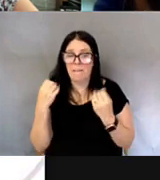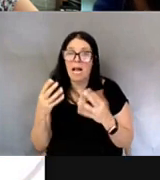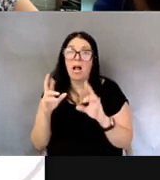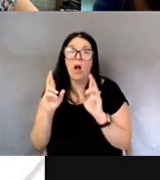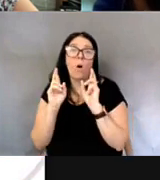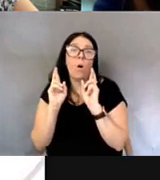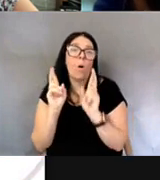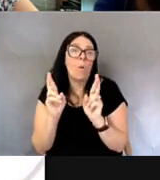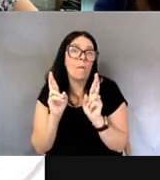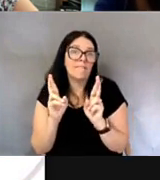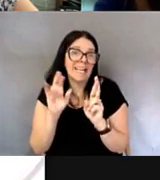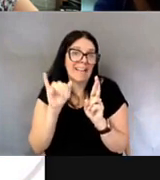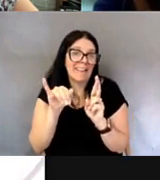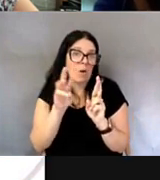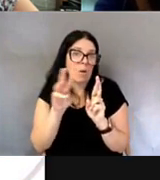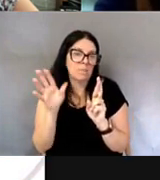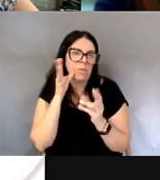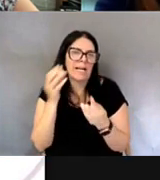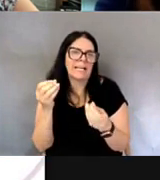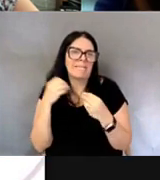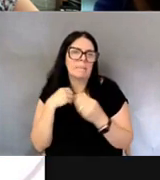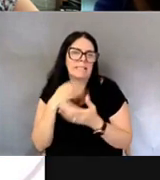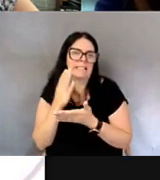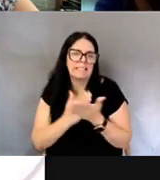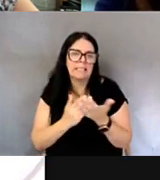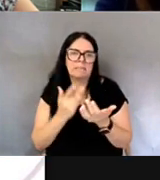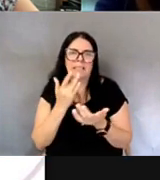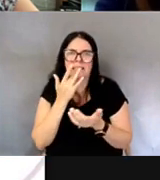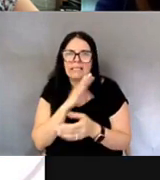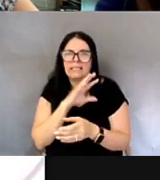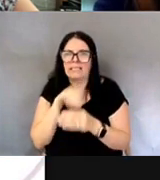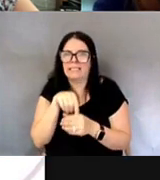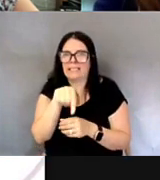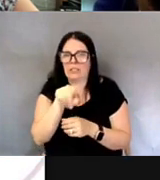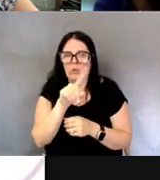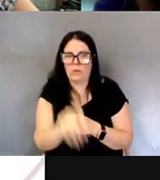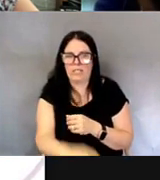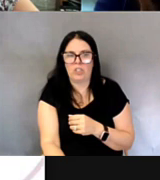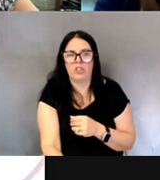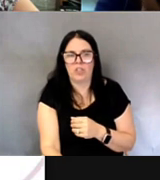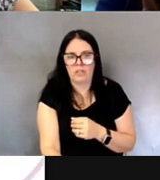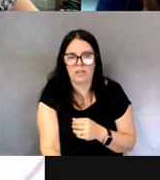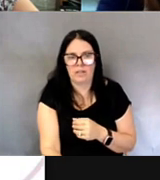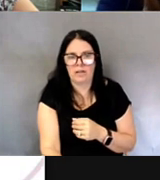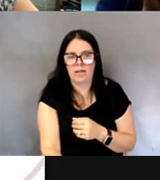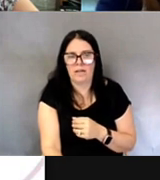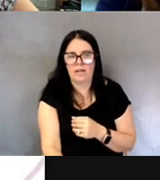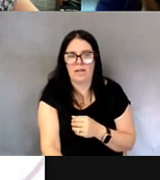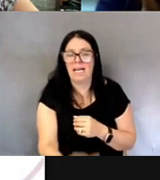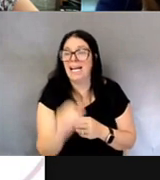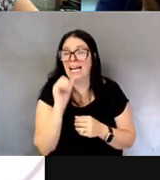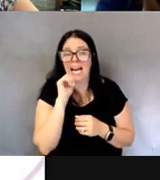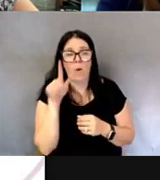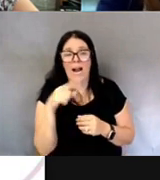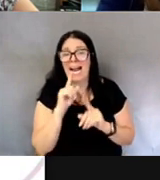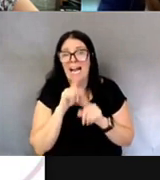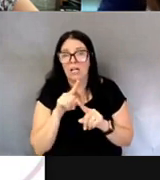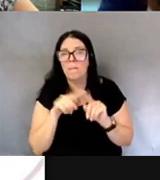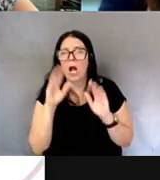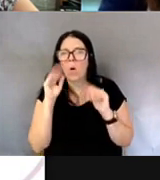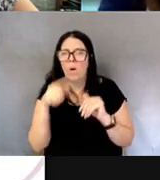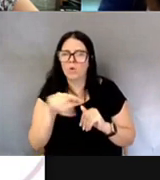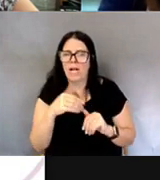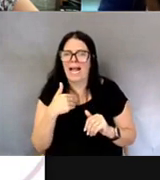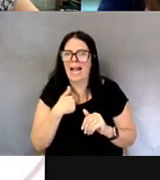website will give you some insights into many of these questions, not only answers, but also a place where you